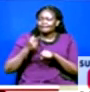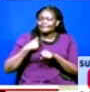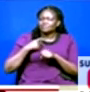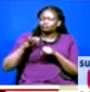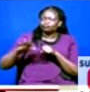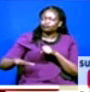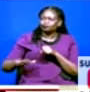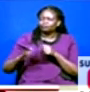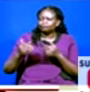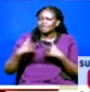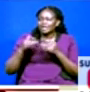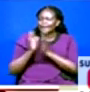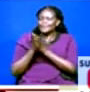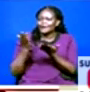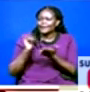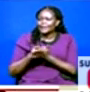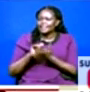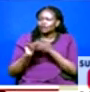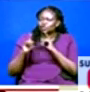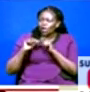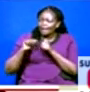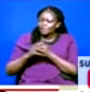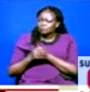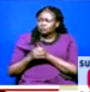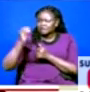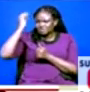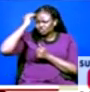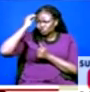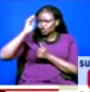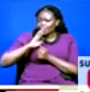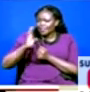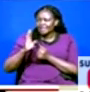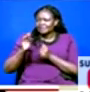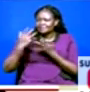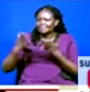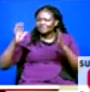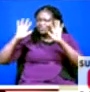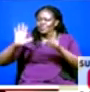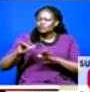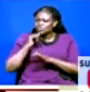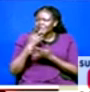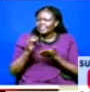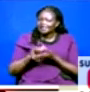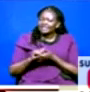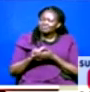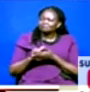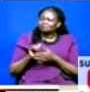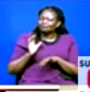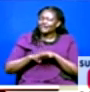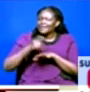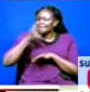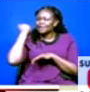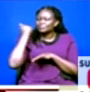read a book that was talking about education being a noble thing. It's not something you get into because you want to